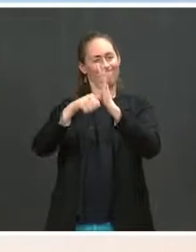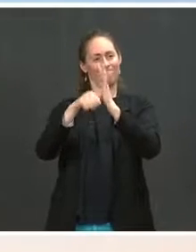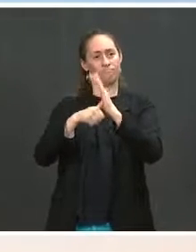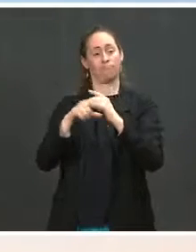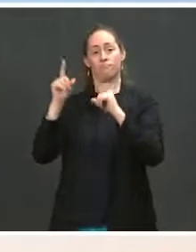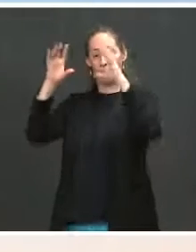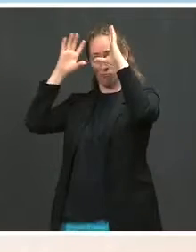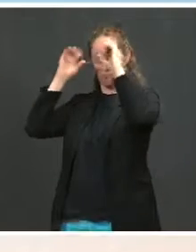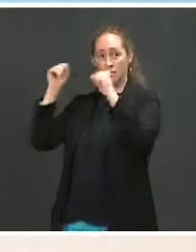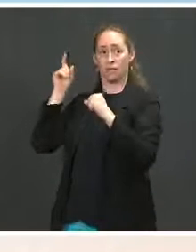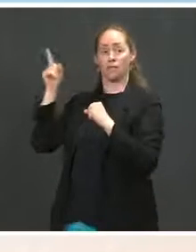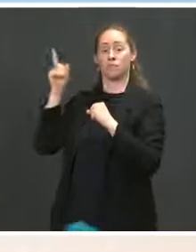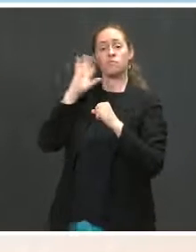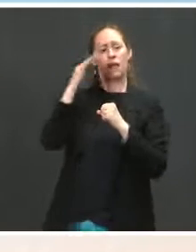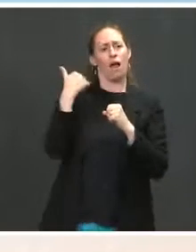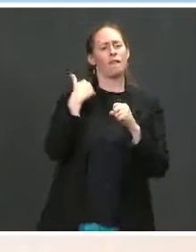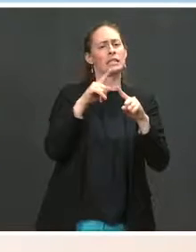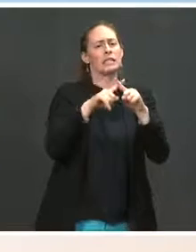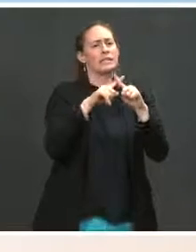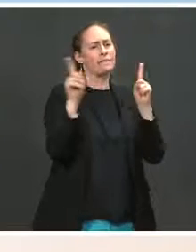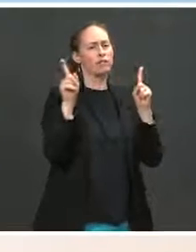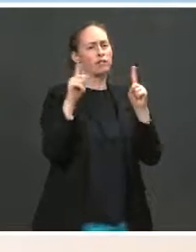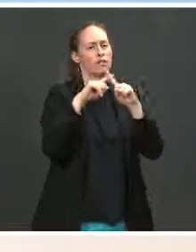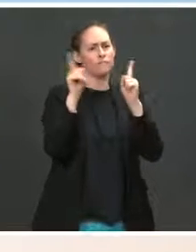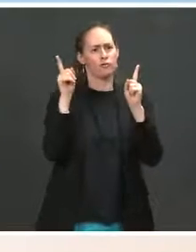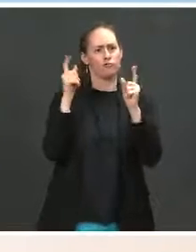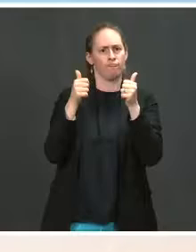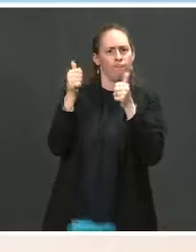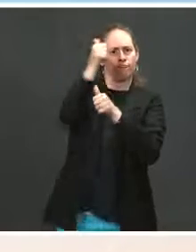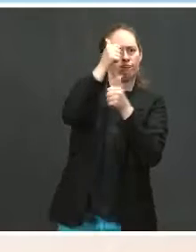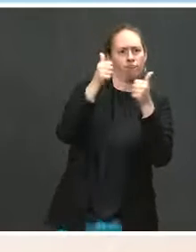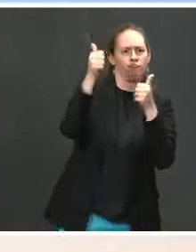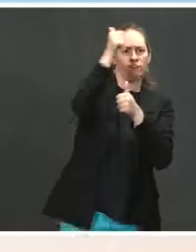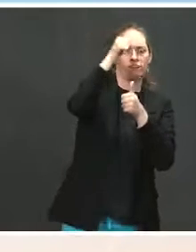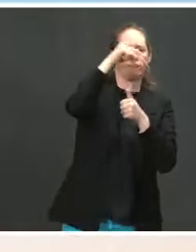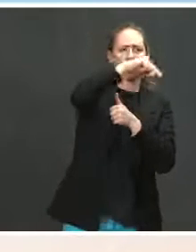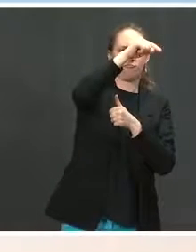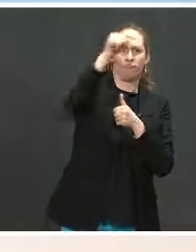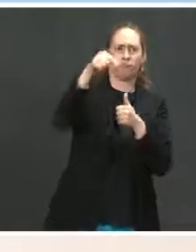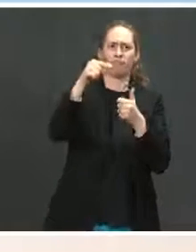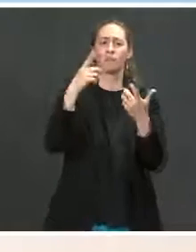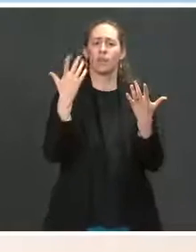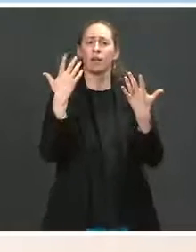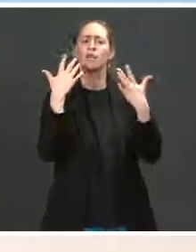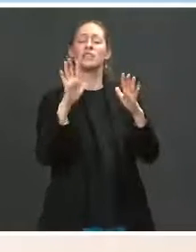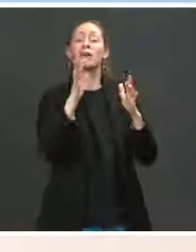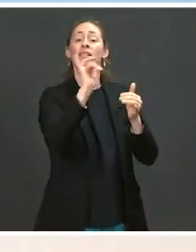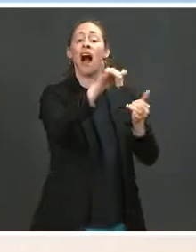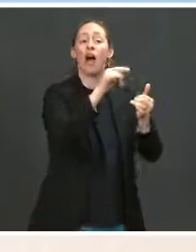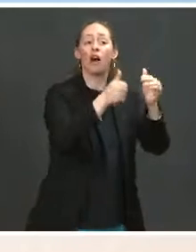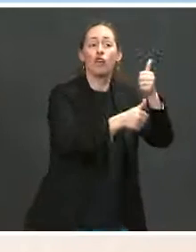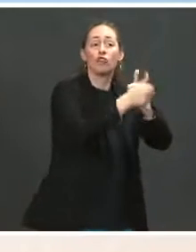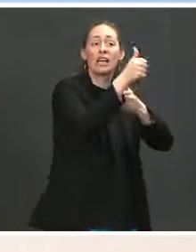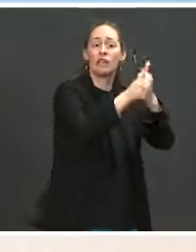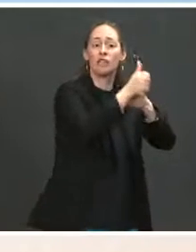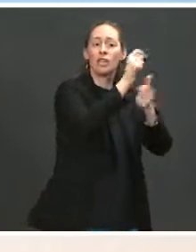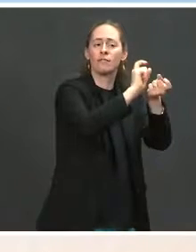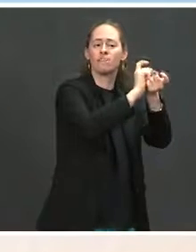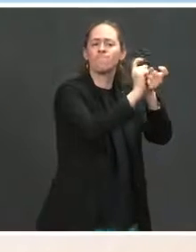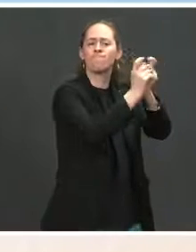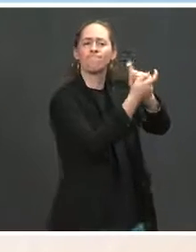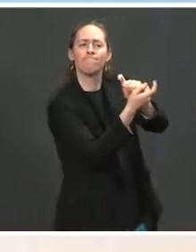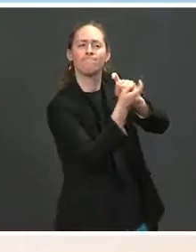intelligence officials have said publicly and in these hearings, that the threats have evolved, that we need to approach how we